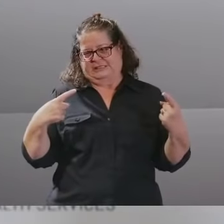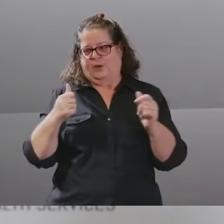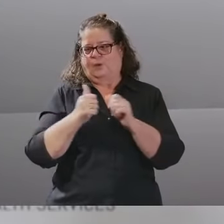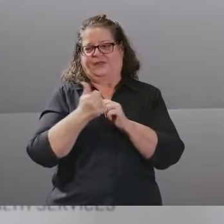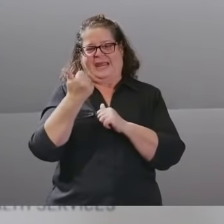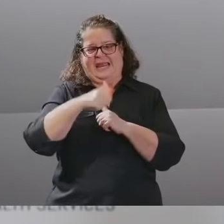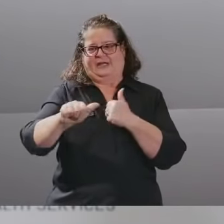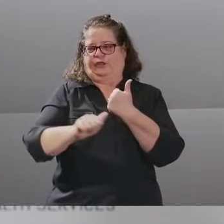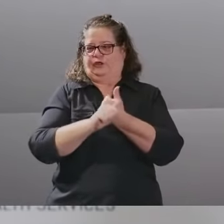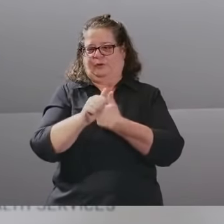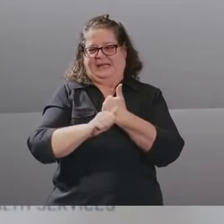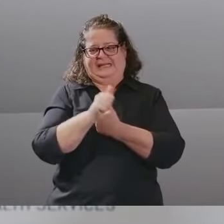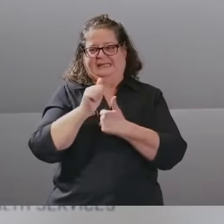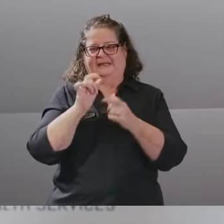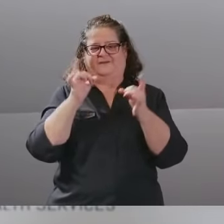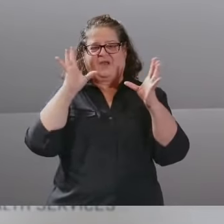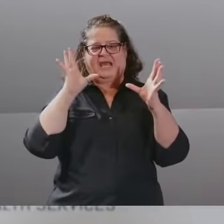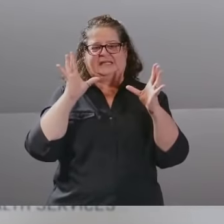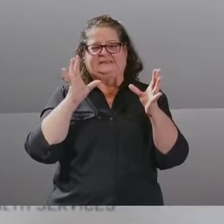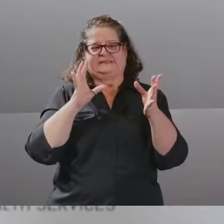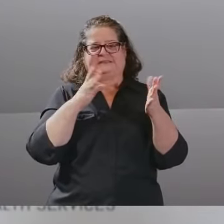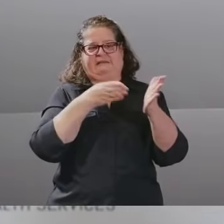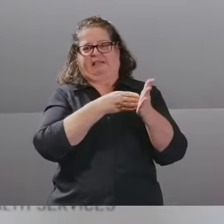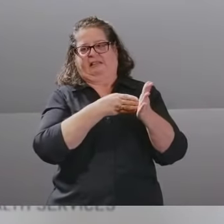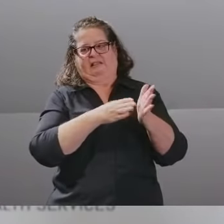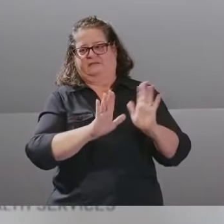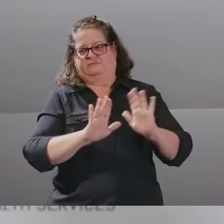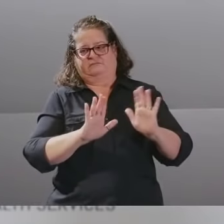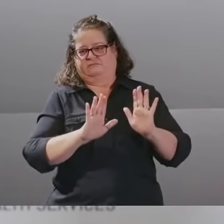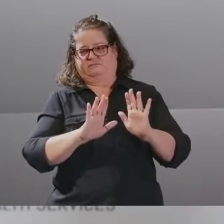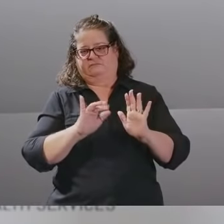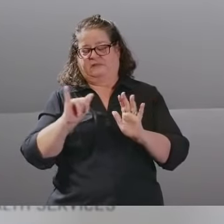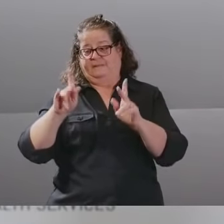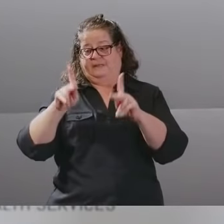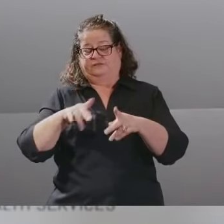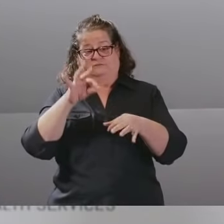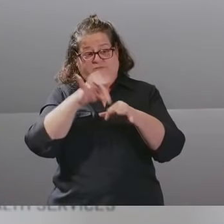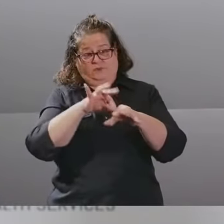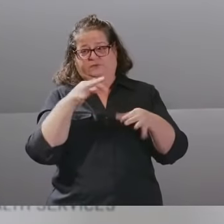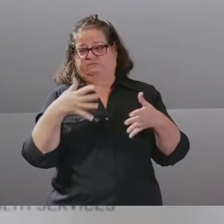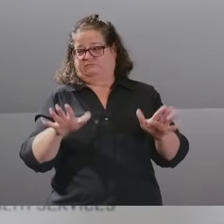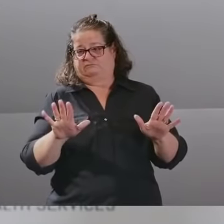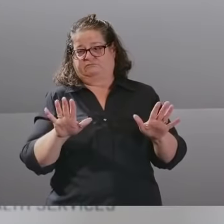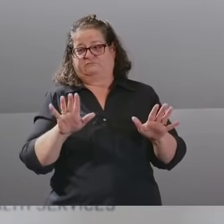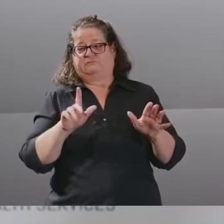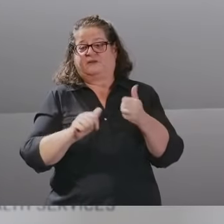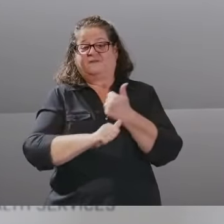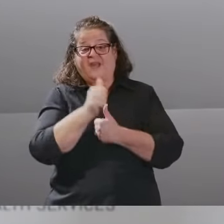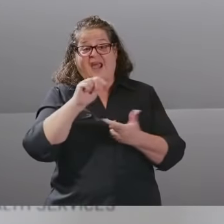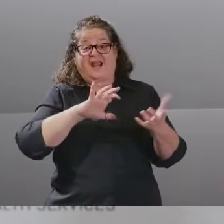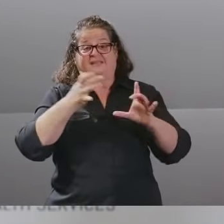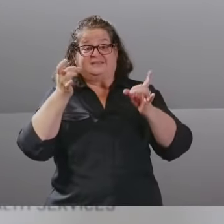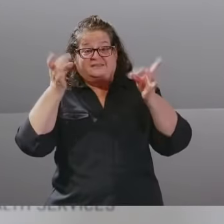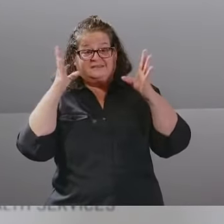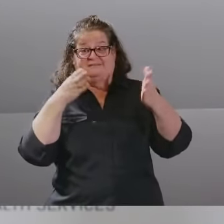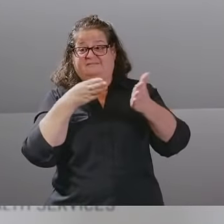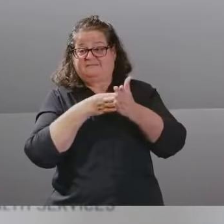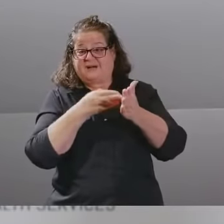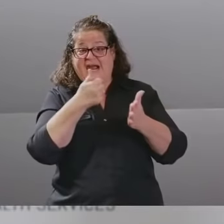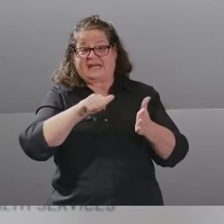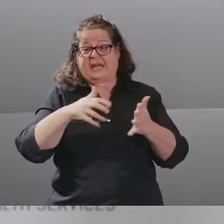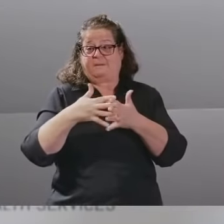violence against anyone in elective office or any Arizonan or American.